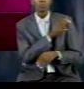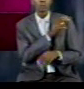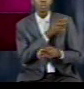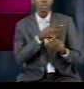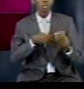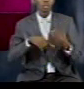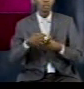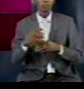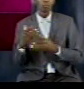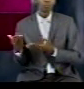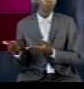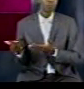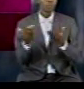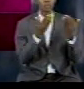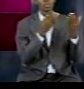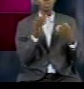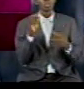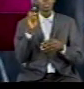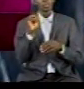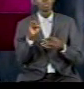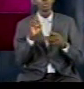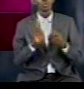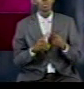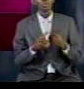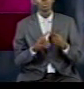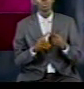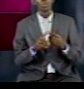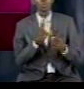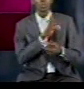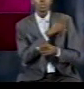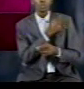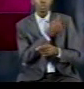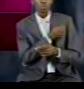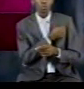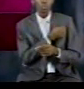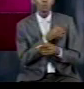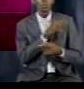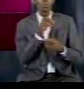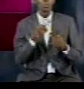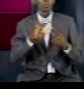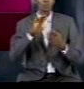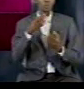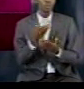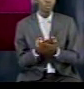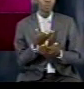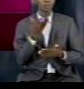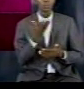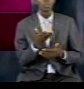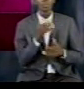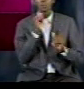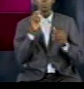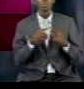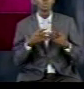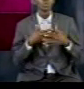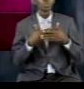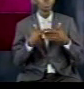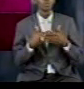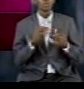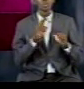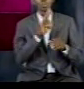me down to UPTH. When I get there, along the way, I couldn't breathe again. They get to put me in